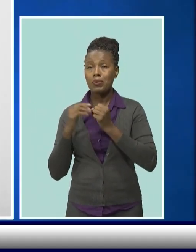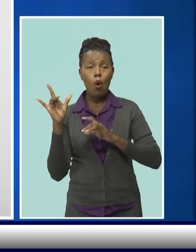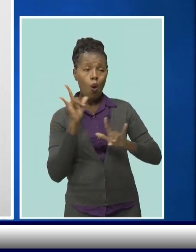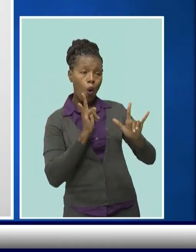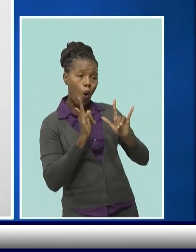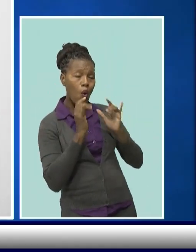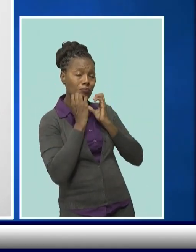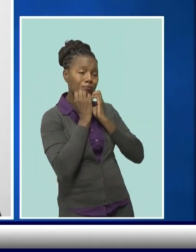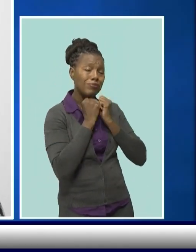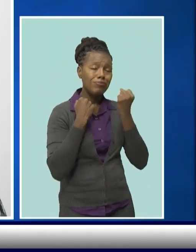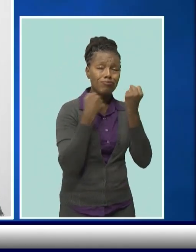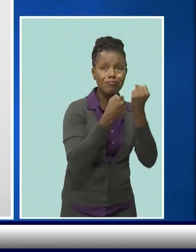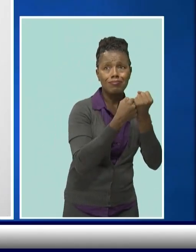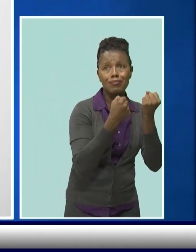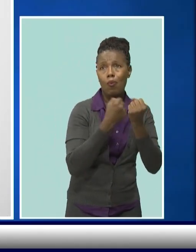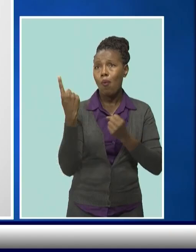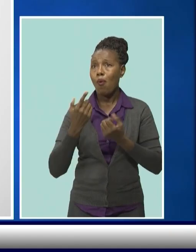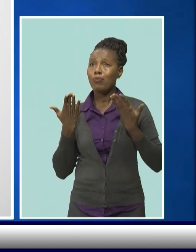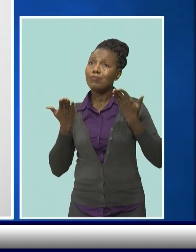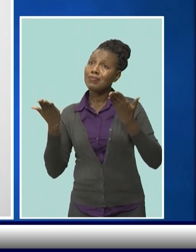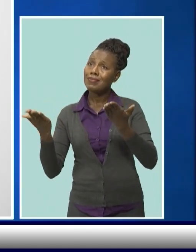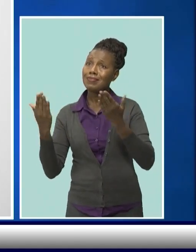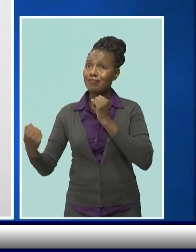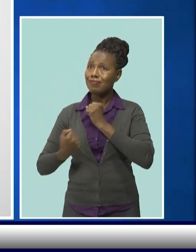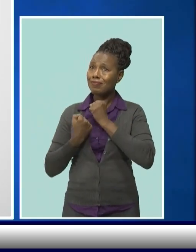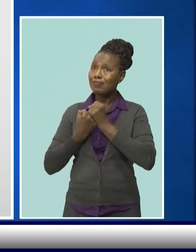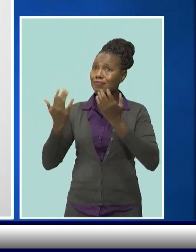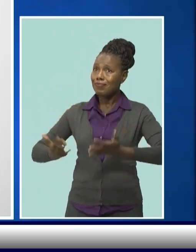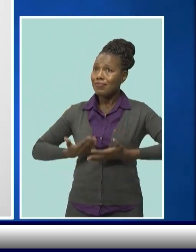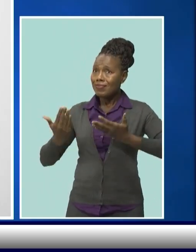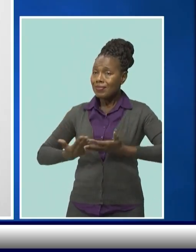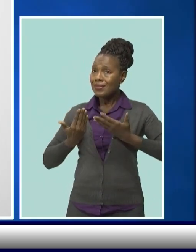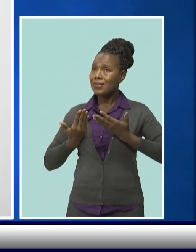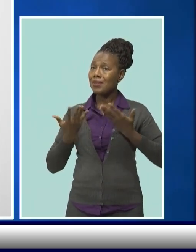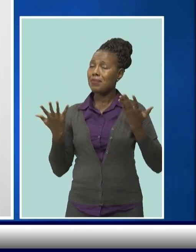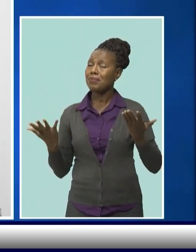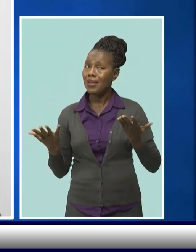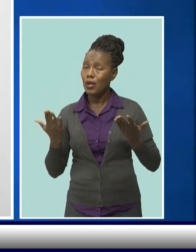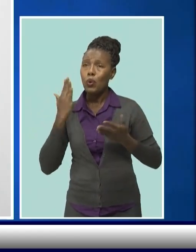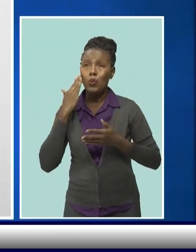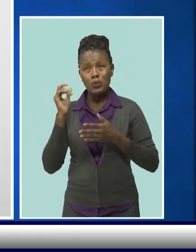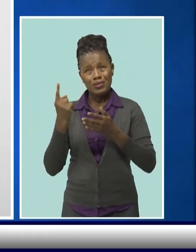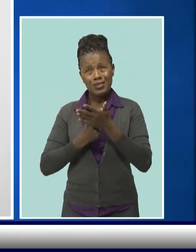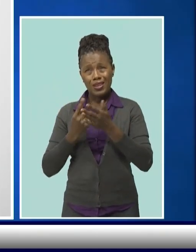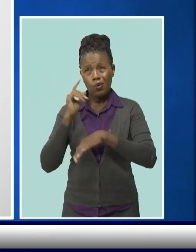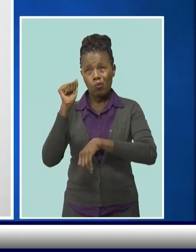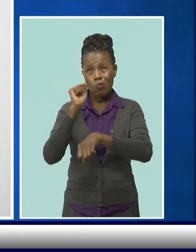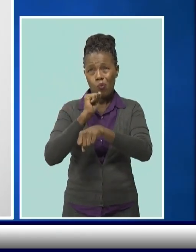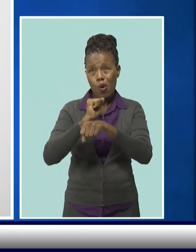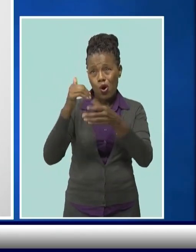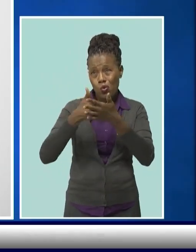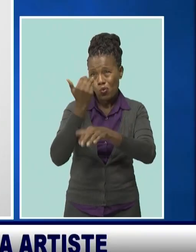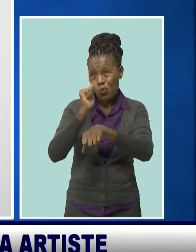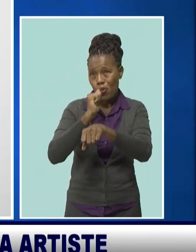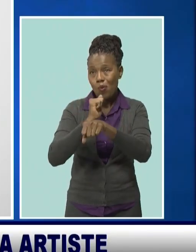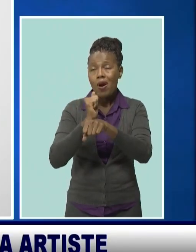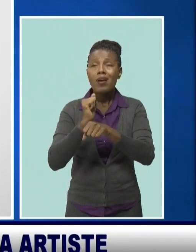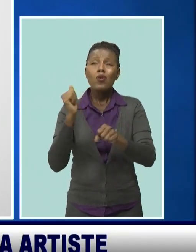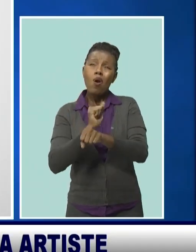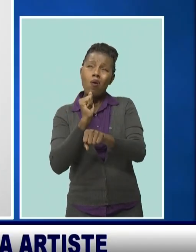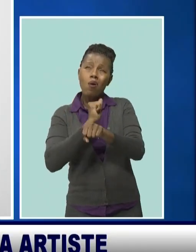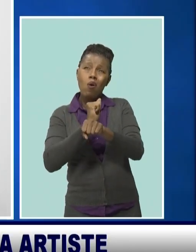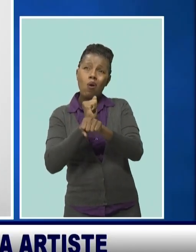you know, always there, you know, but, you know, you come a point that, you know, when you're going to a new job and you work for a time and you want to elevate and you realize